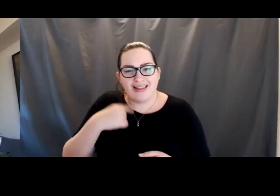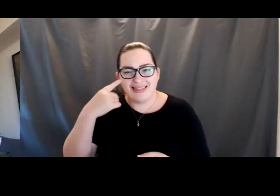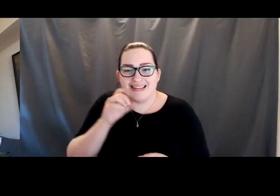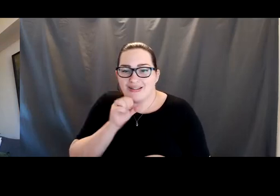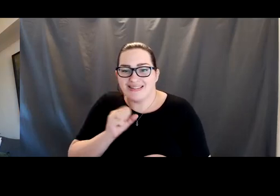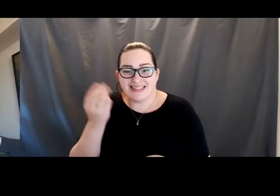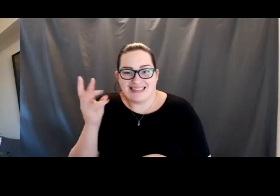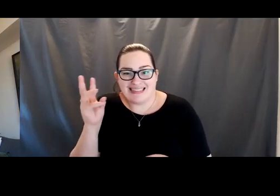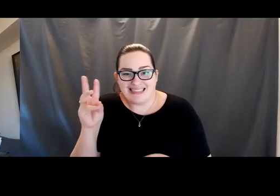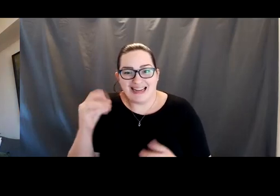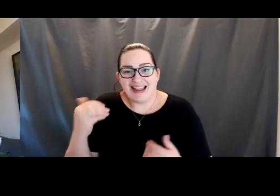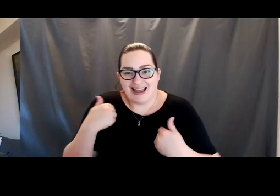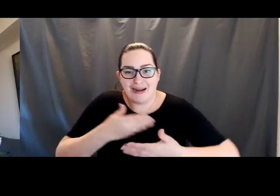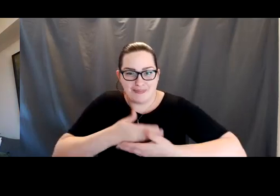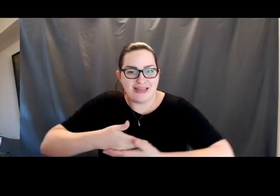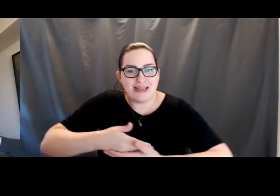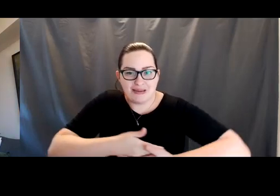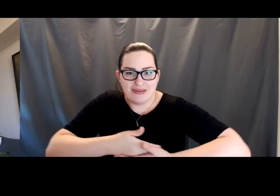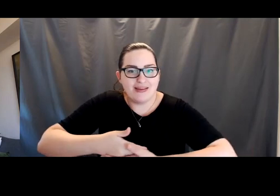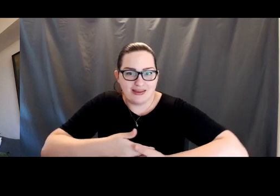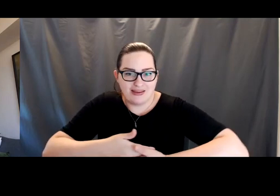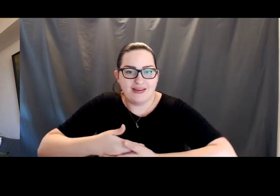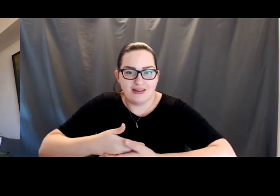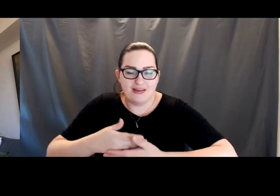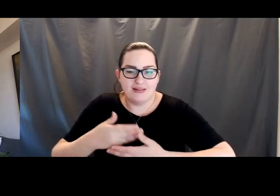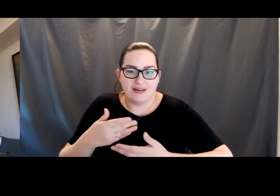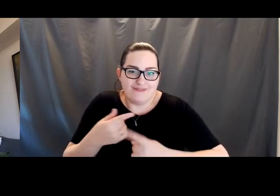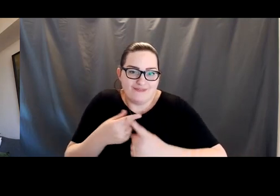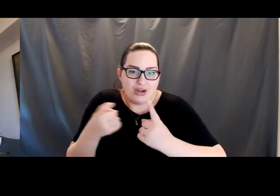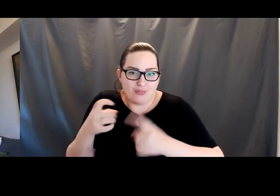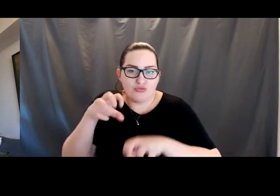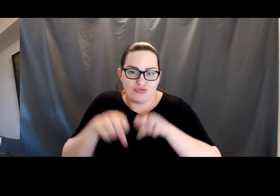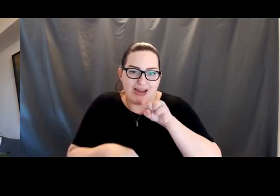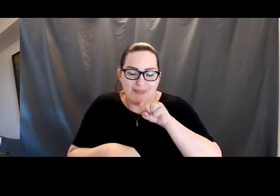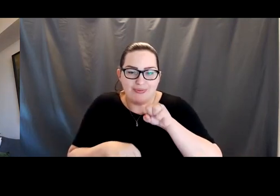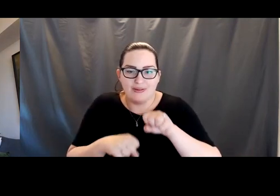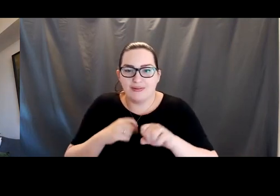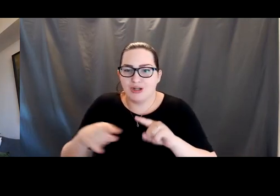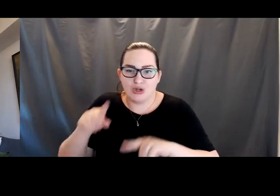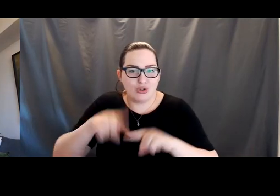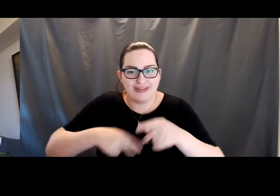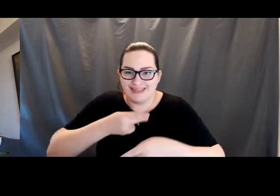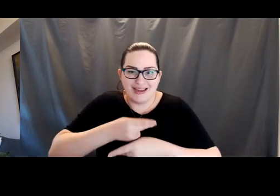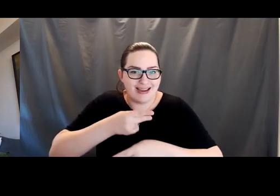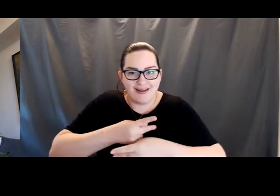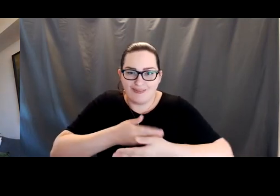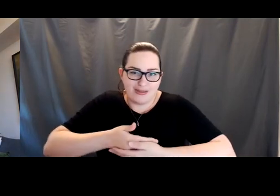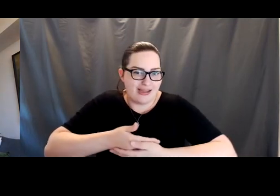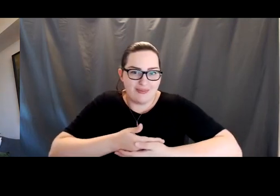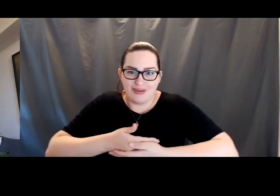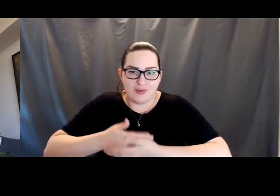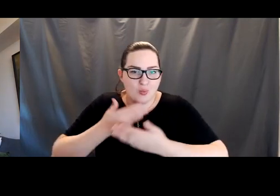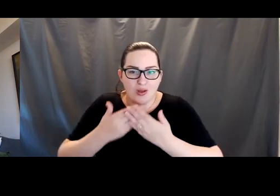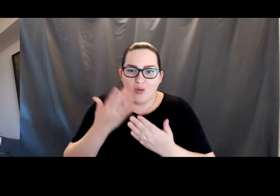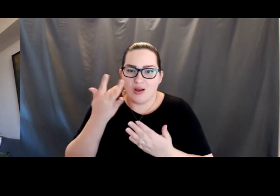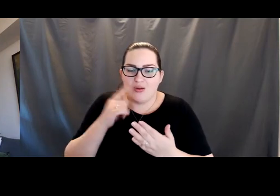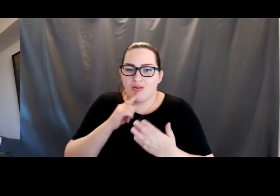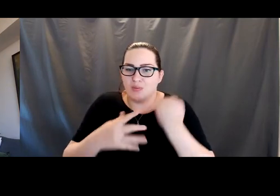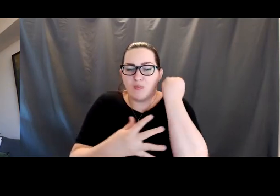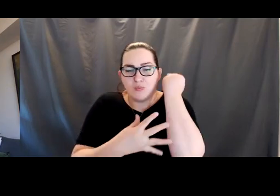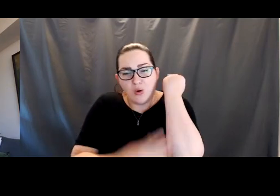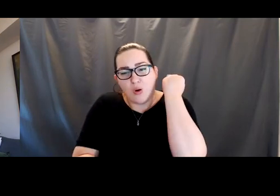baby that she had been raped and given birth to and couldn't care for because it's such an incredibly poor country and she had no